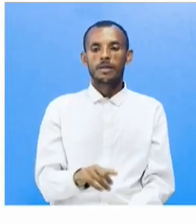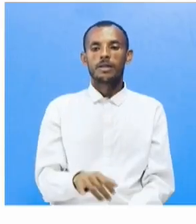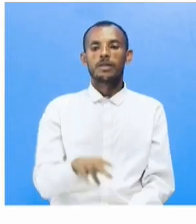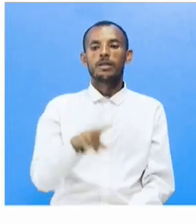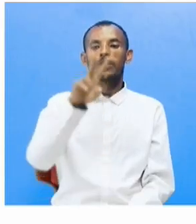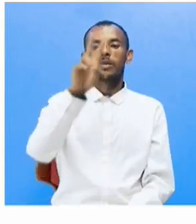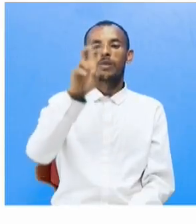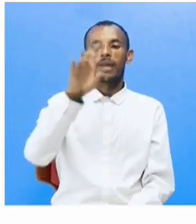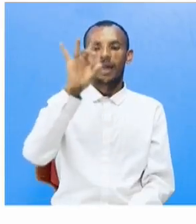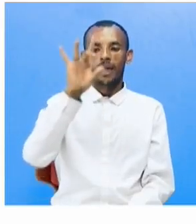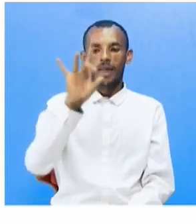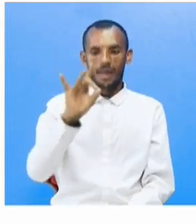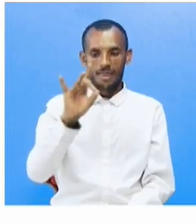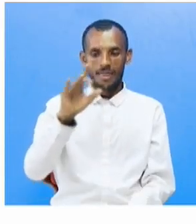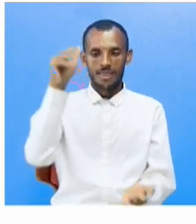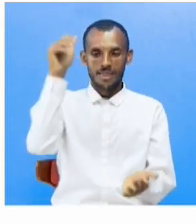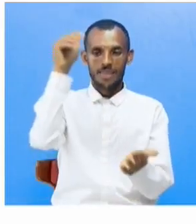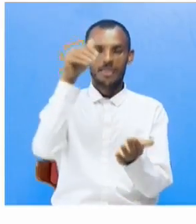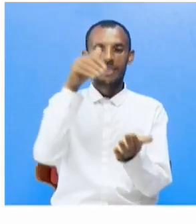28,000